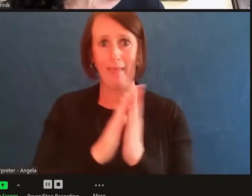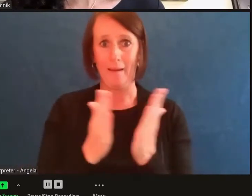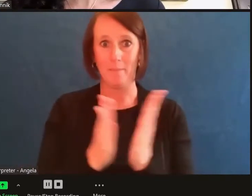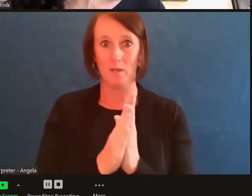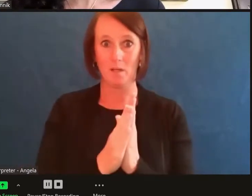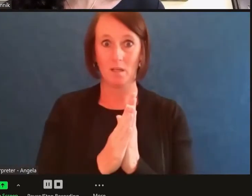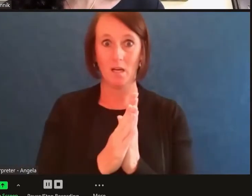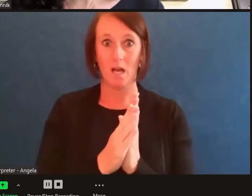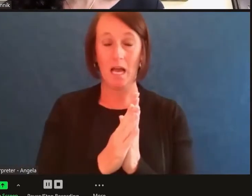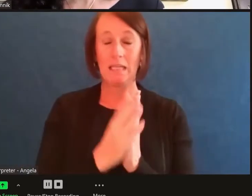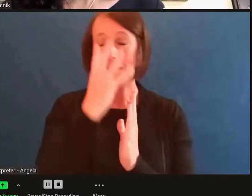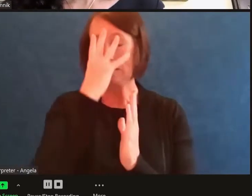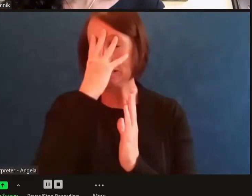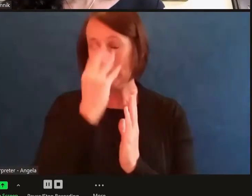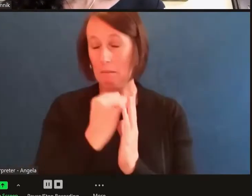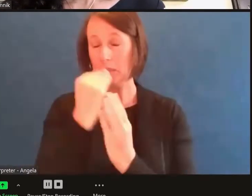book.